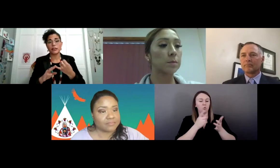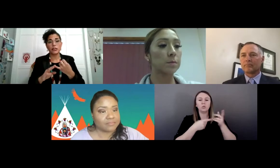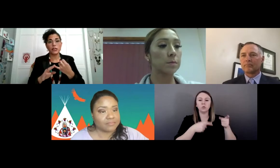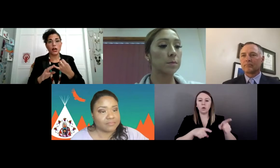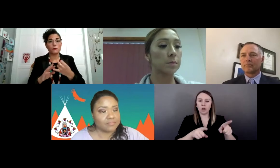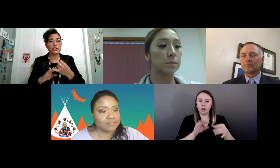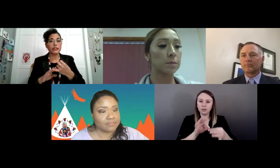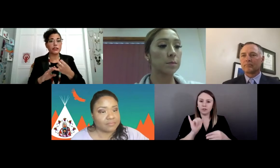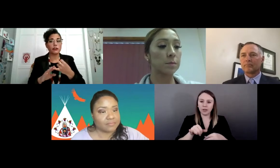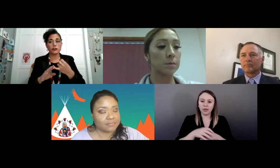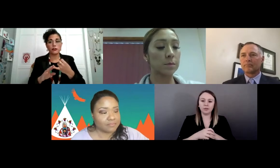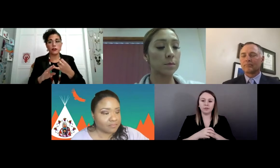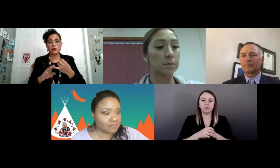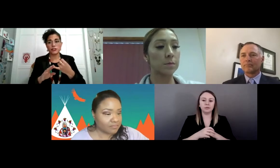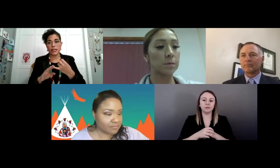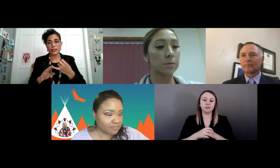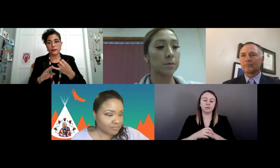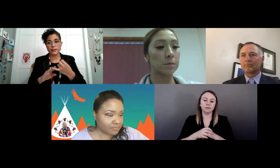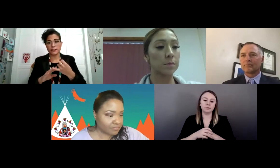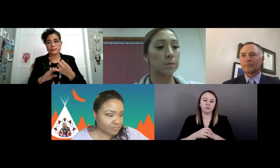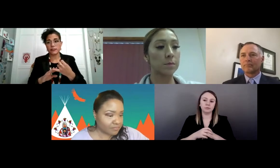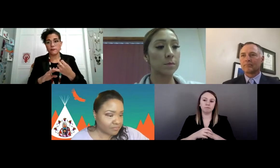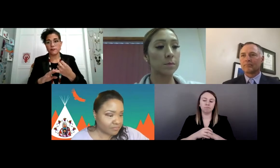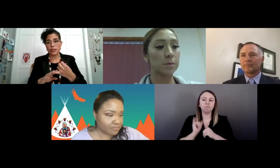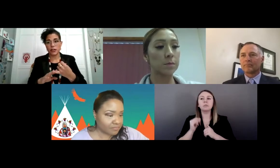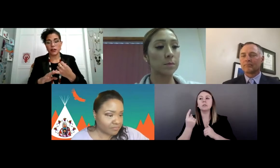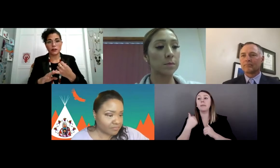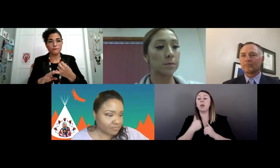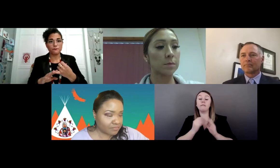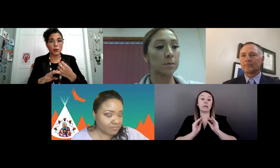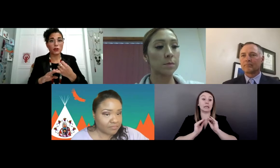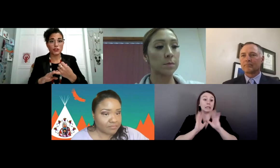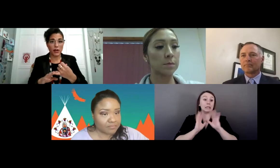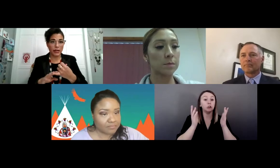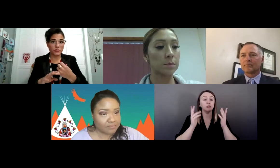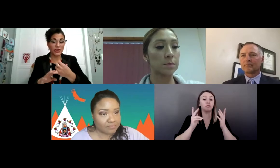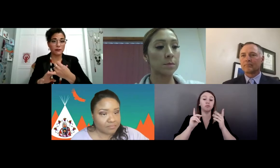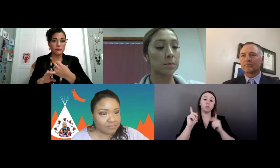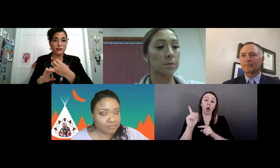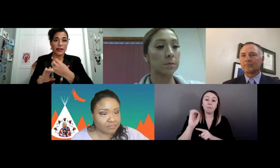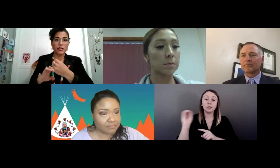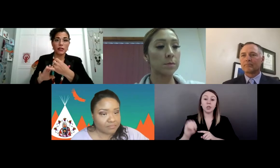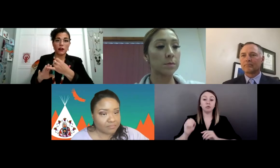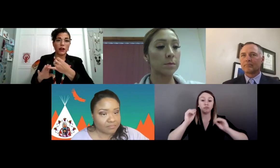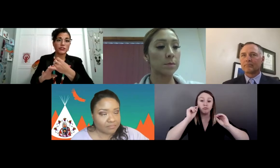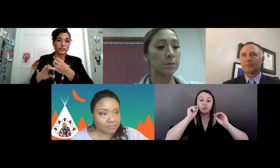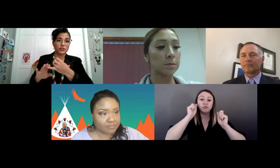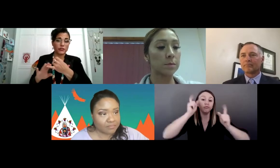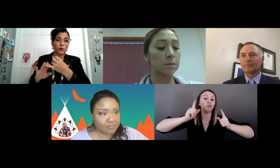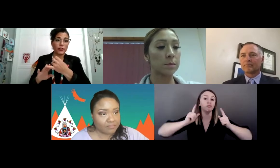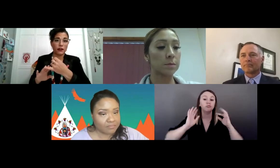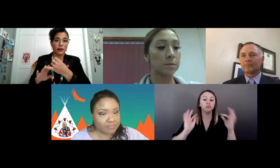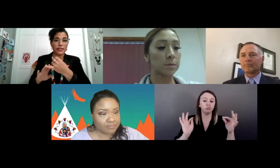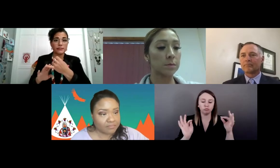any clear understanding of this via per tribe. So that's something that our project is